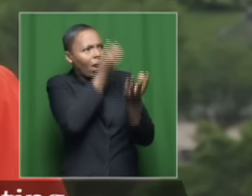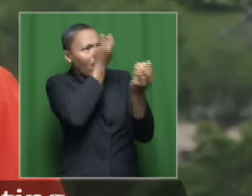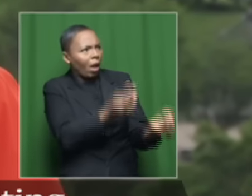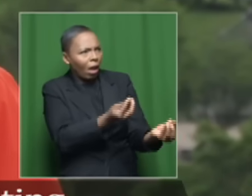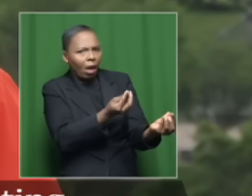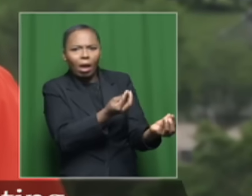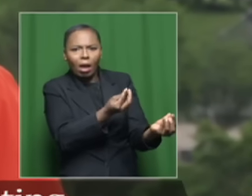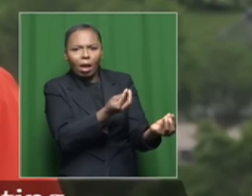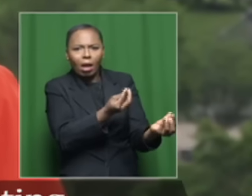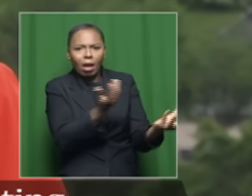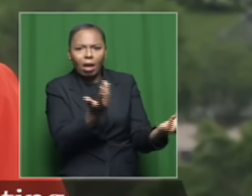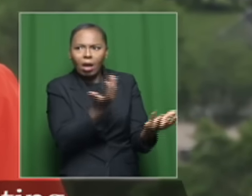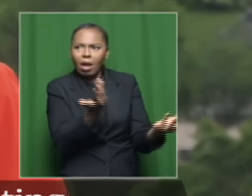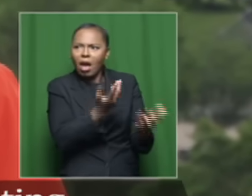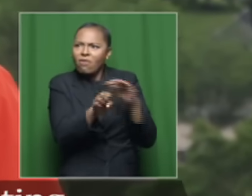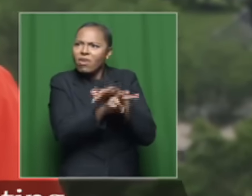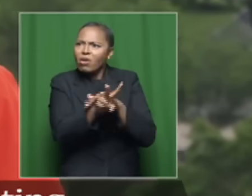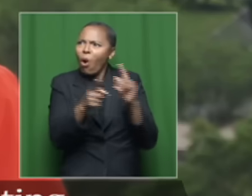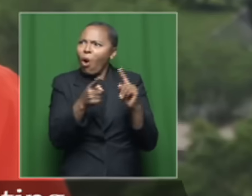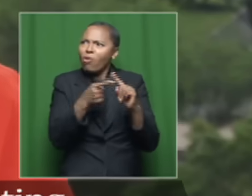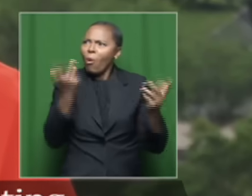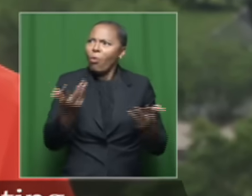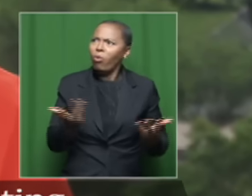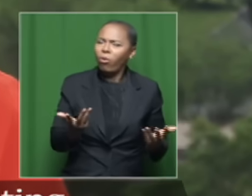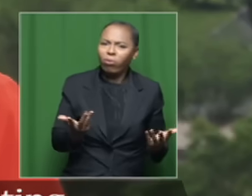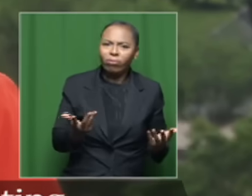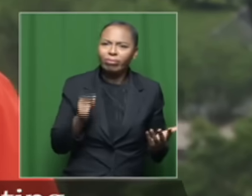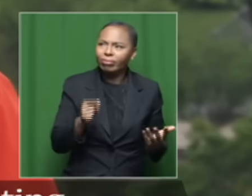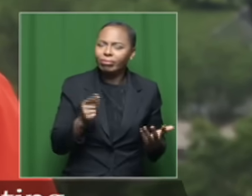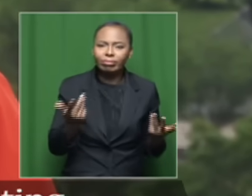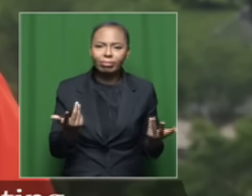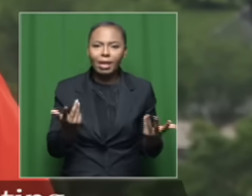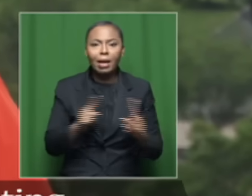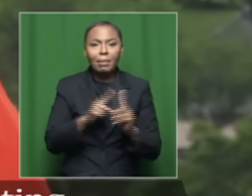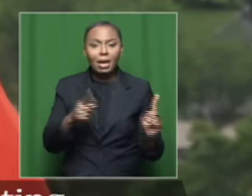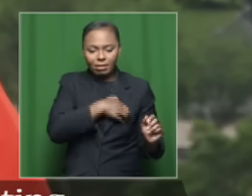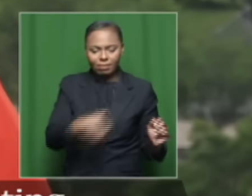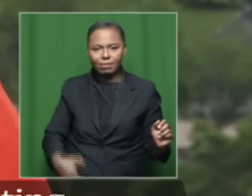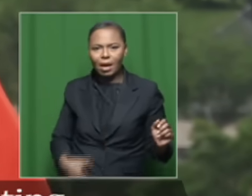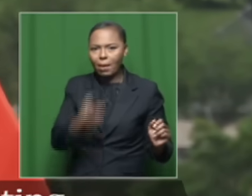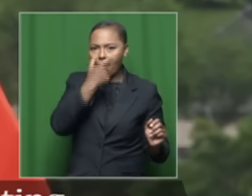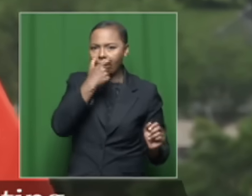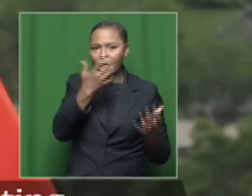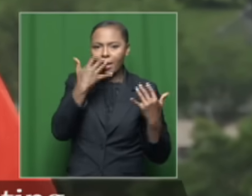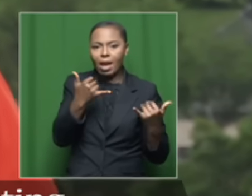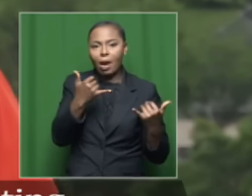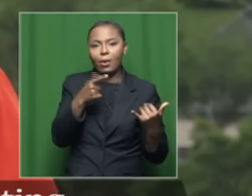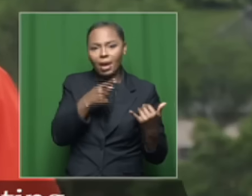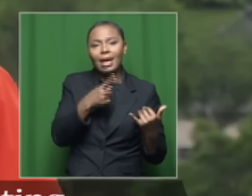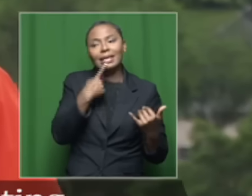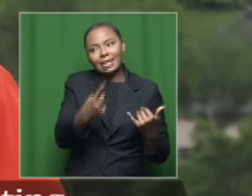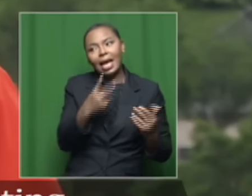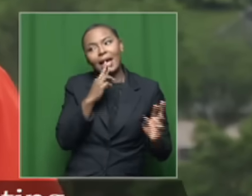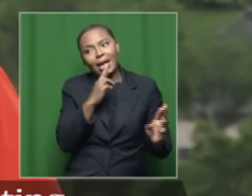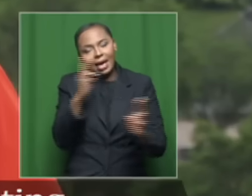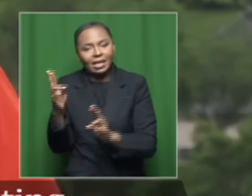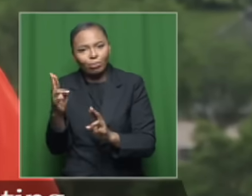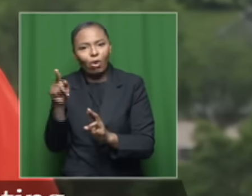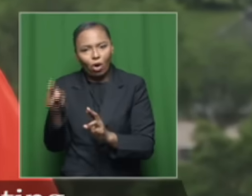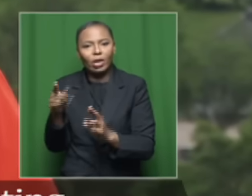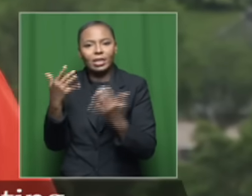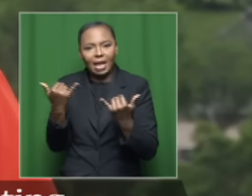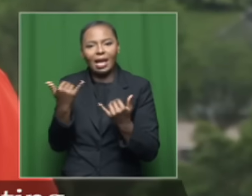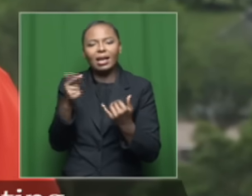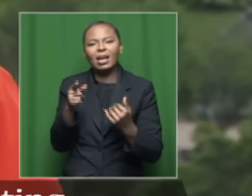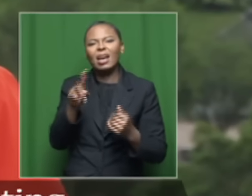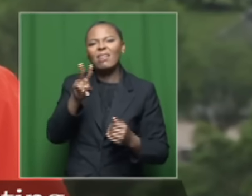ambush. But President Ramaphosa did not, as some were concerned he would do, respond as President Zelensky did back